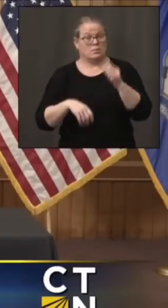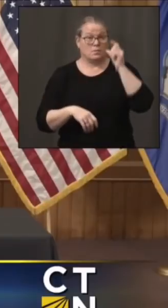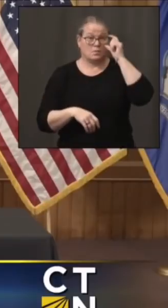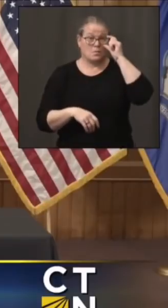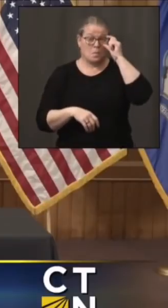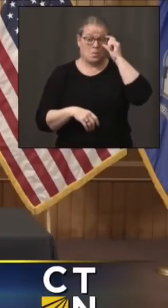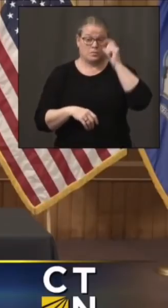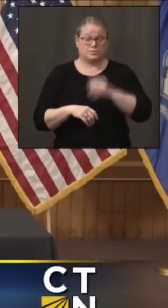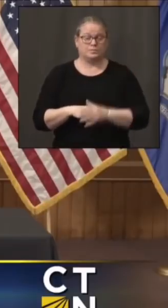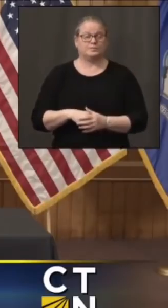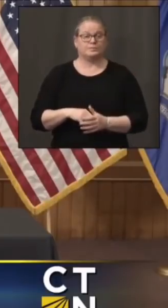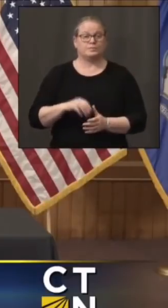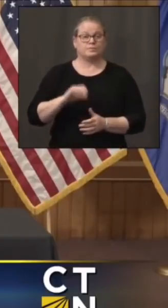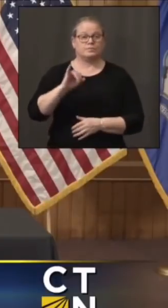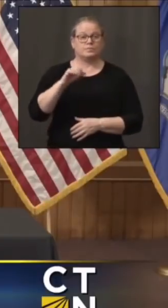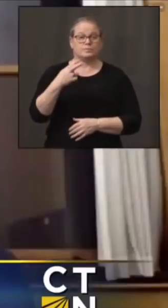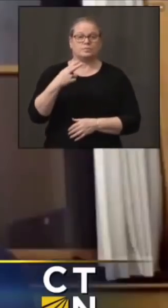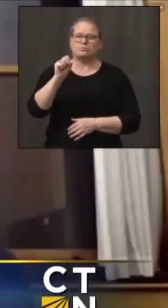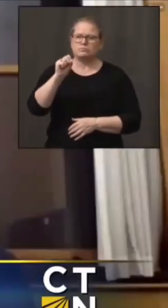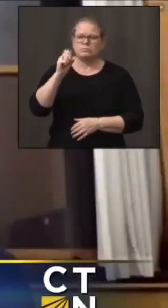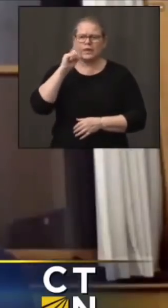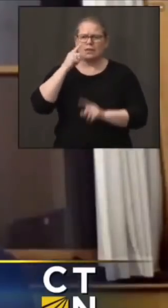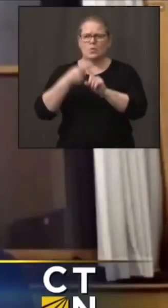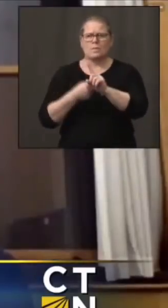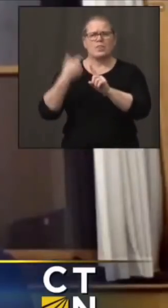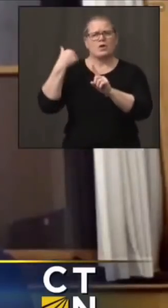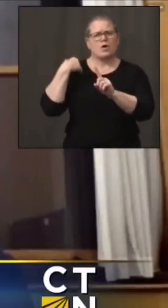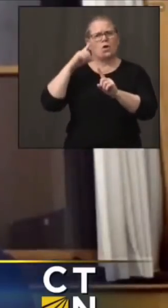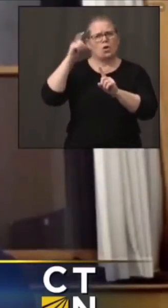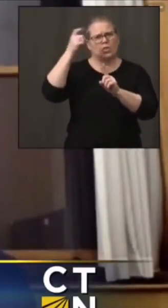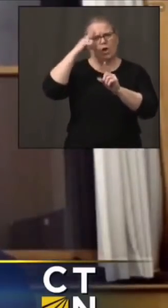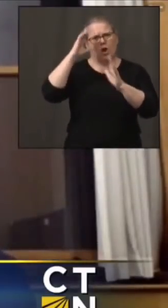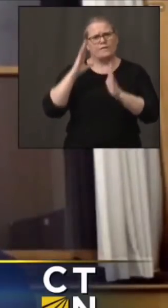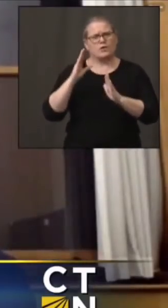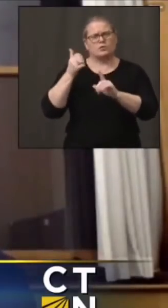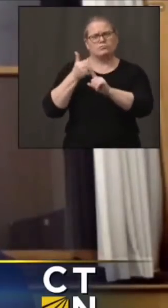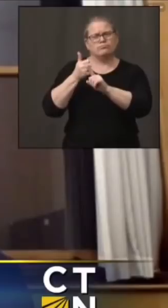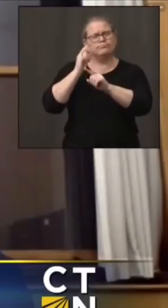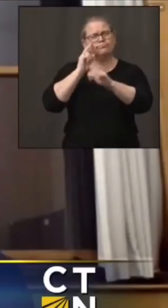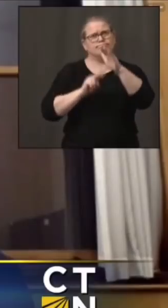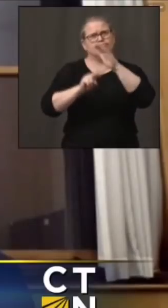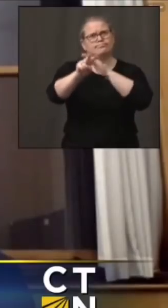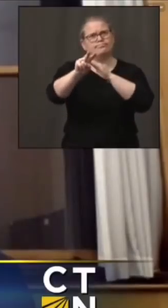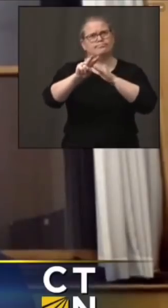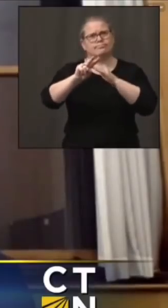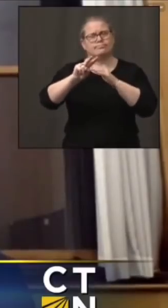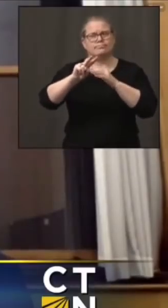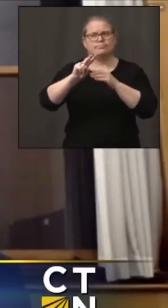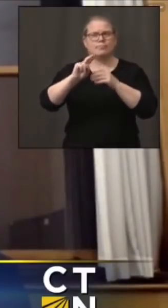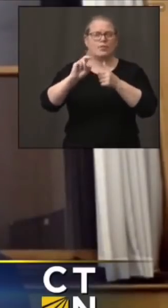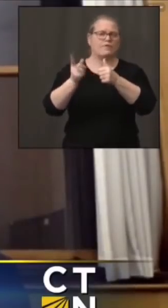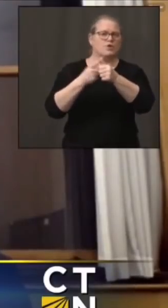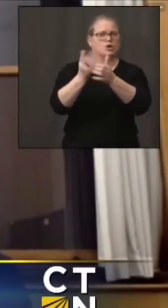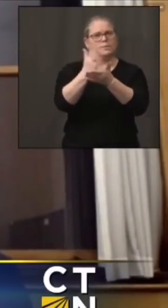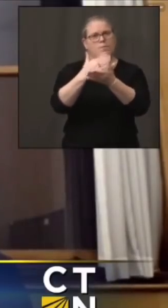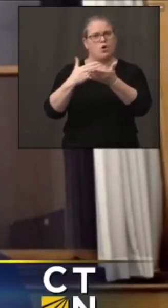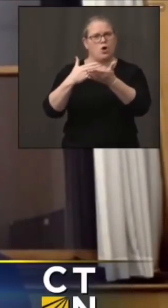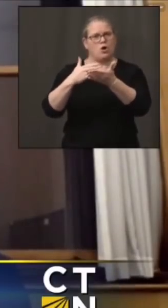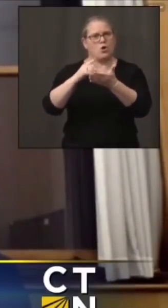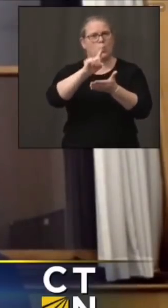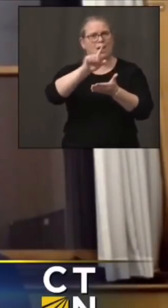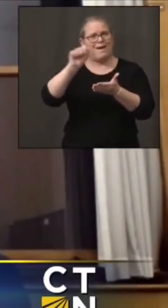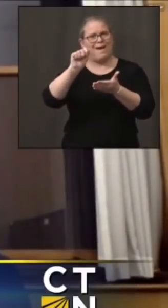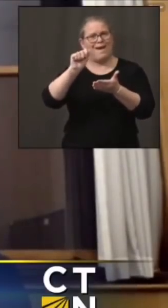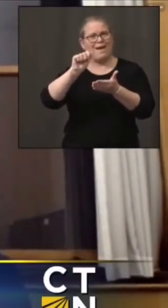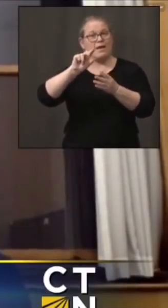Yeah, the governor, I think a month ago, forecasted that we'd be done with first doses for phase 1A by the end of January. I think we're very much